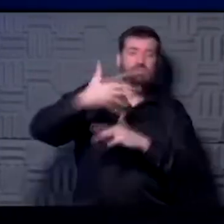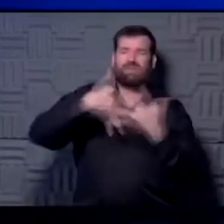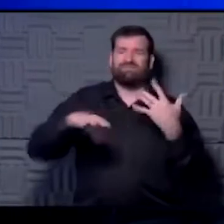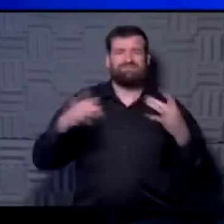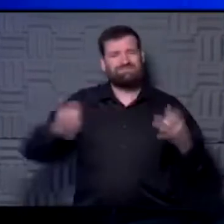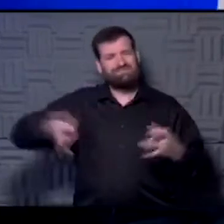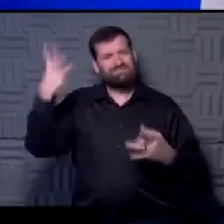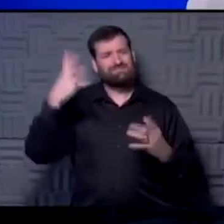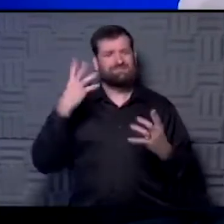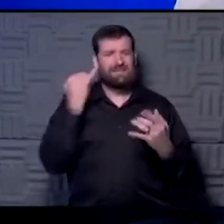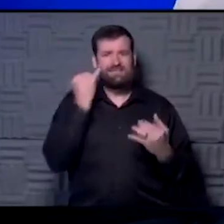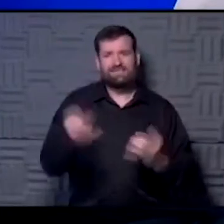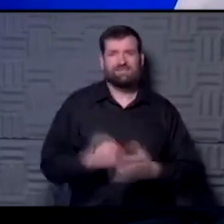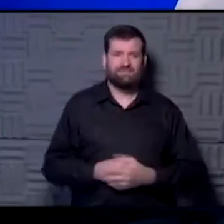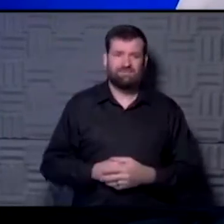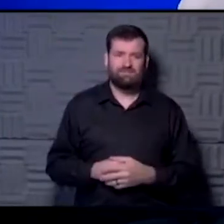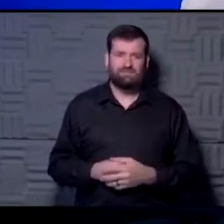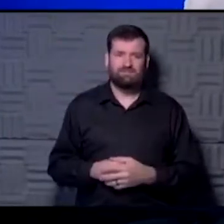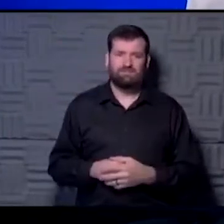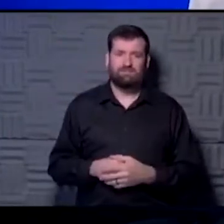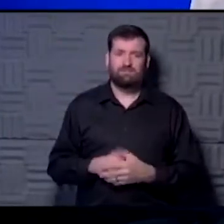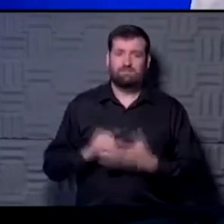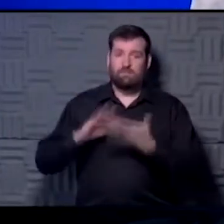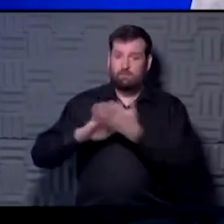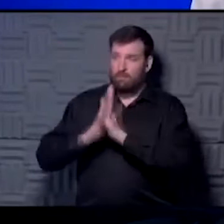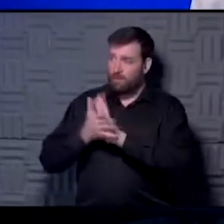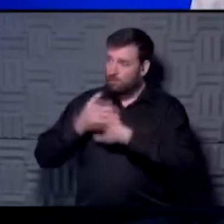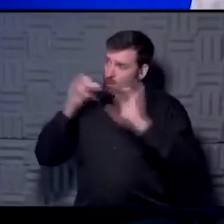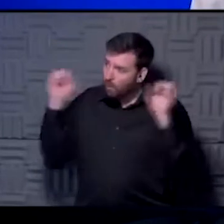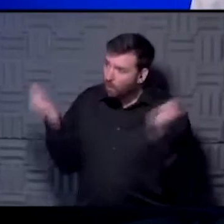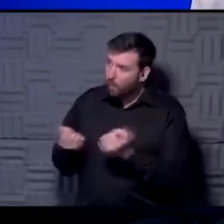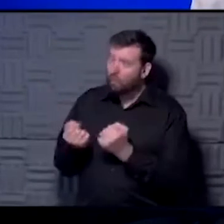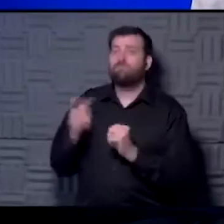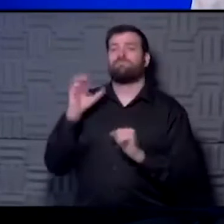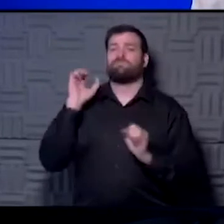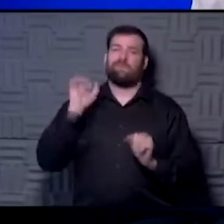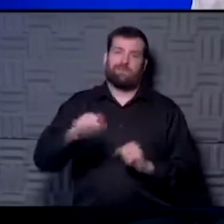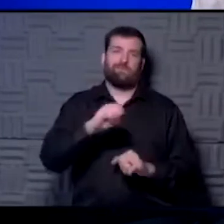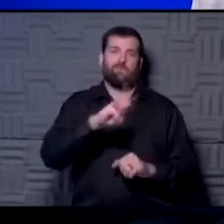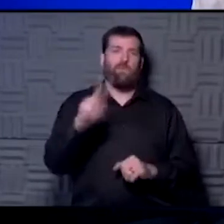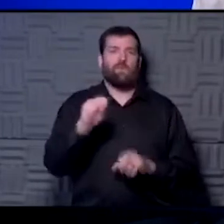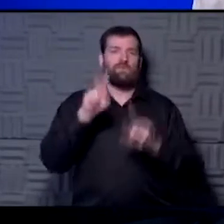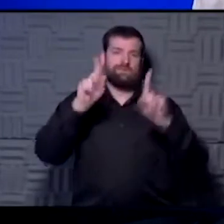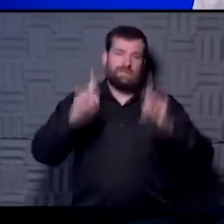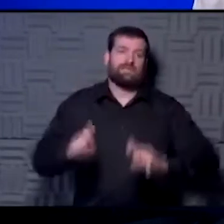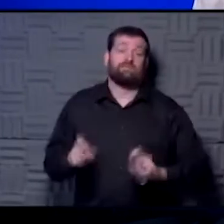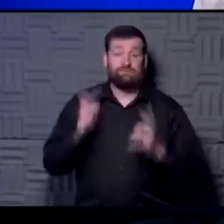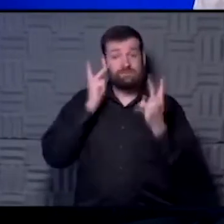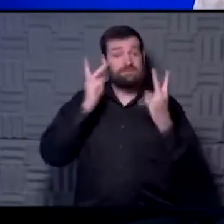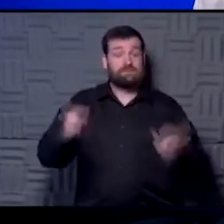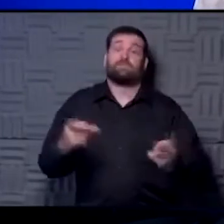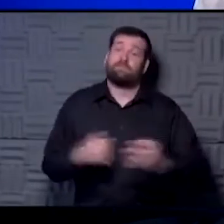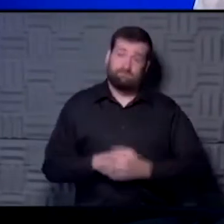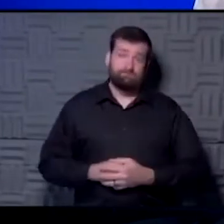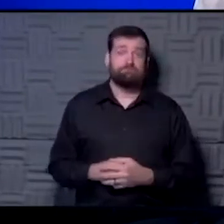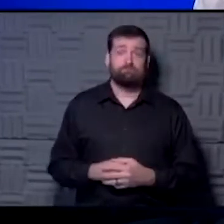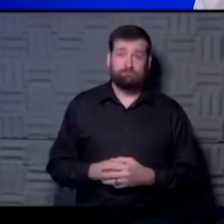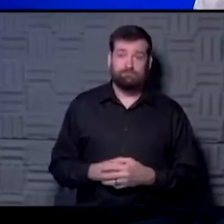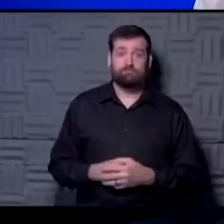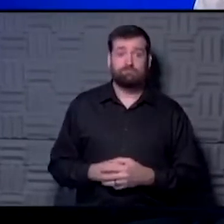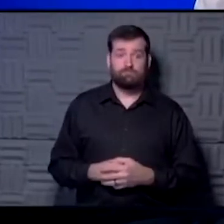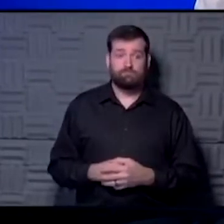terrible idea. As soon as it turns cold outside, you'll be able to do your own breath cloud analysis, and you can see how far it goes,